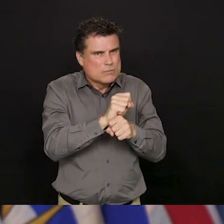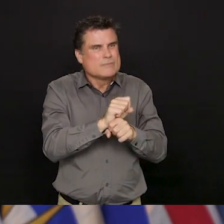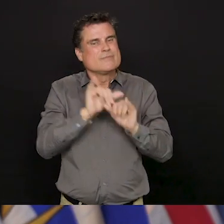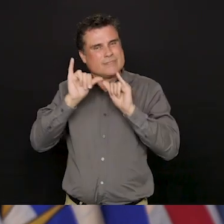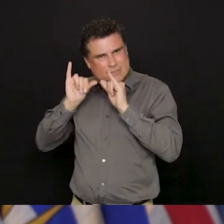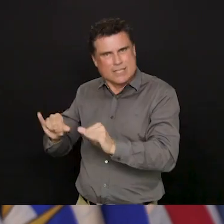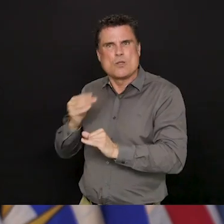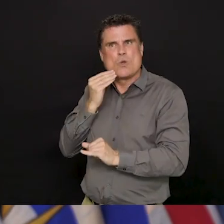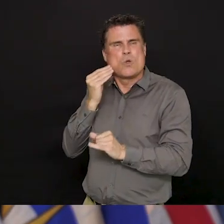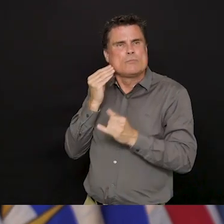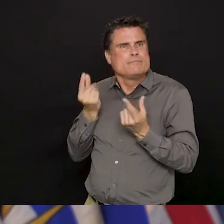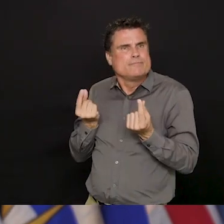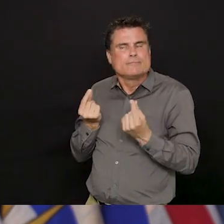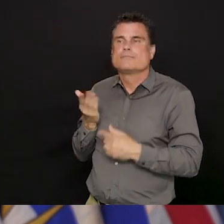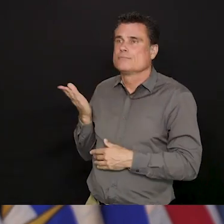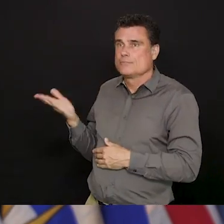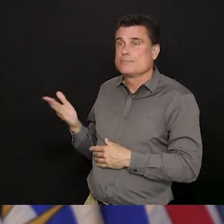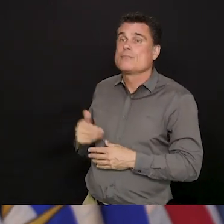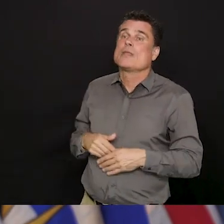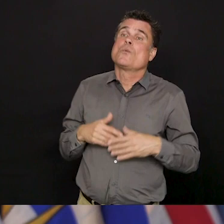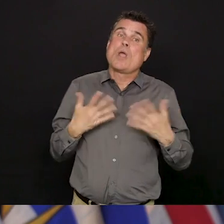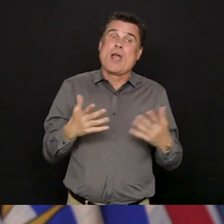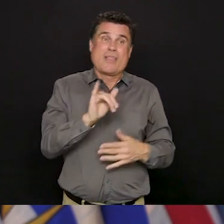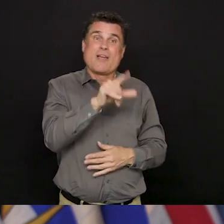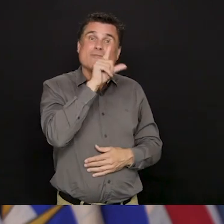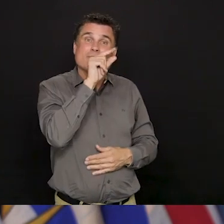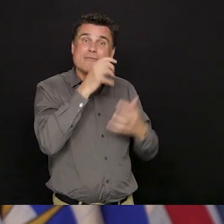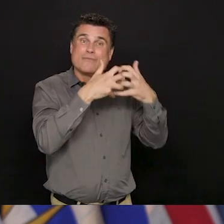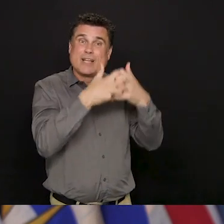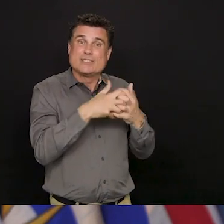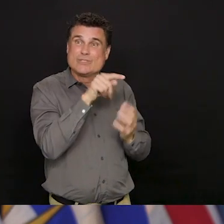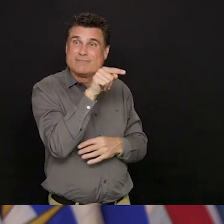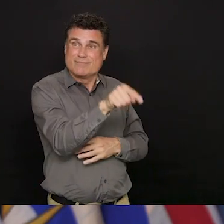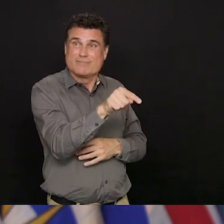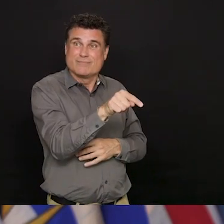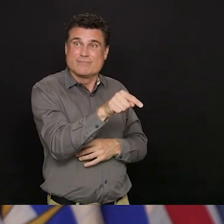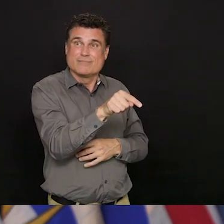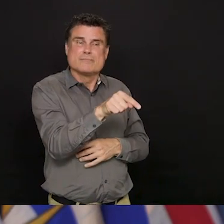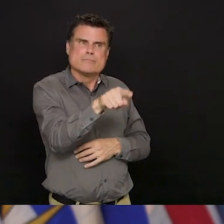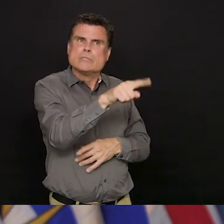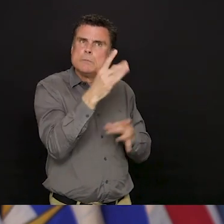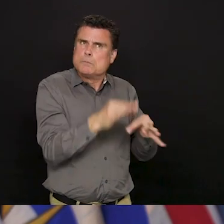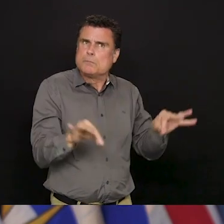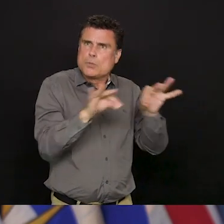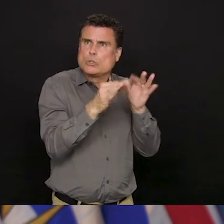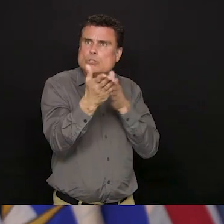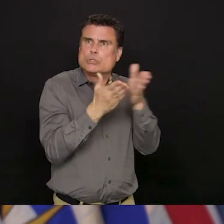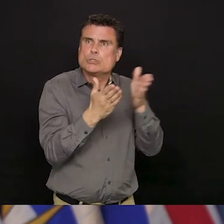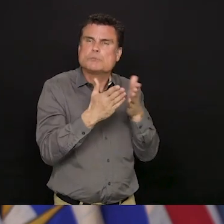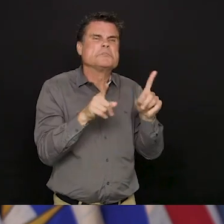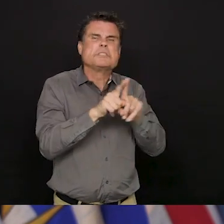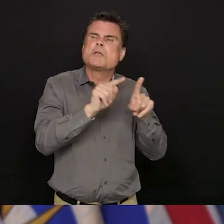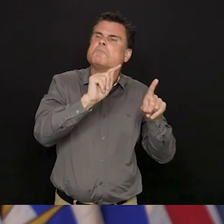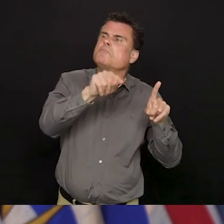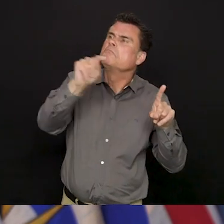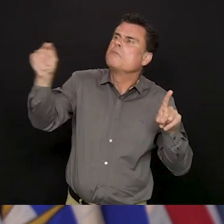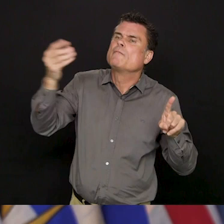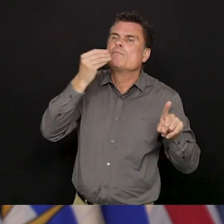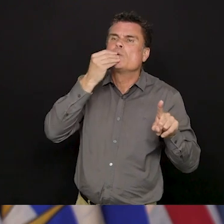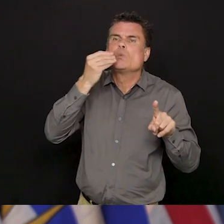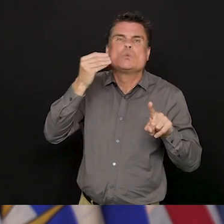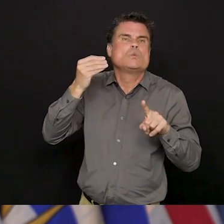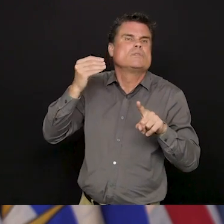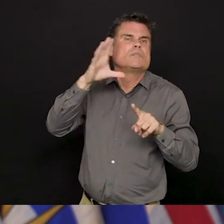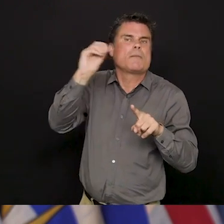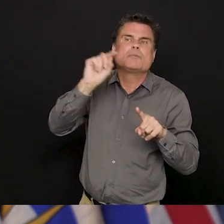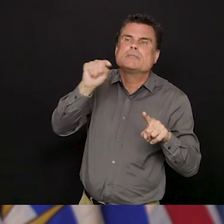of the essential services we need in terms of our food chain. My understanding from Vancouver Coastal Health, who is doing the